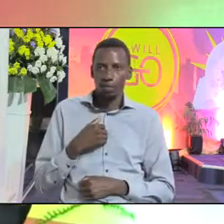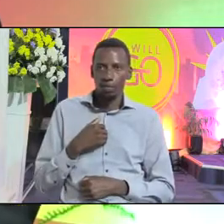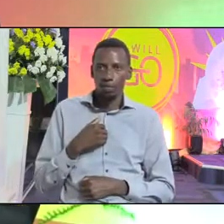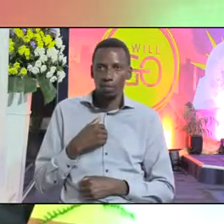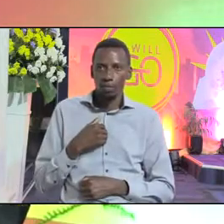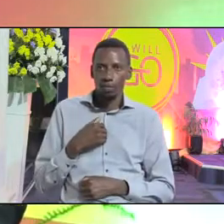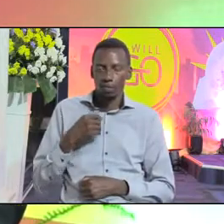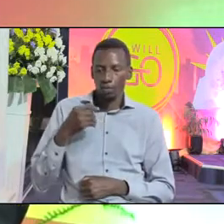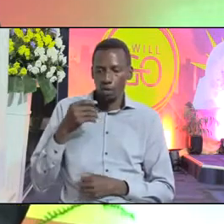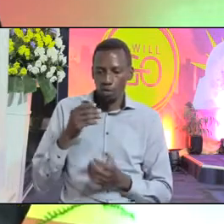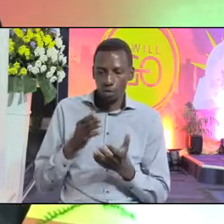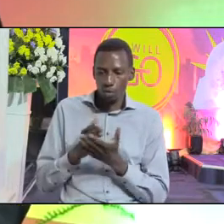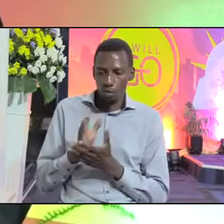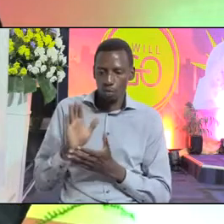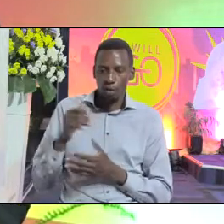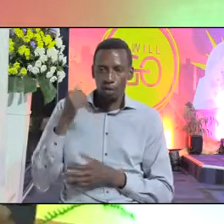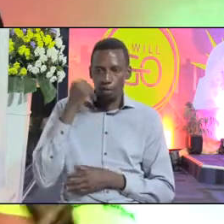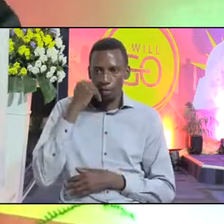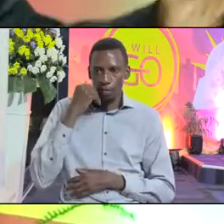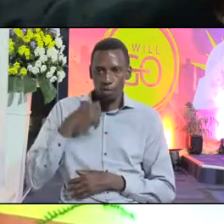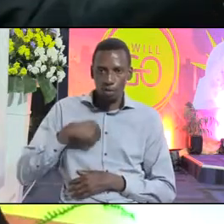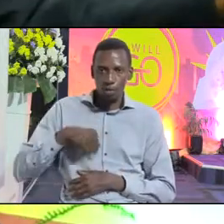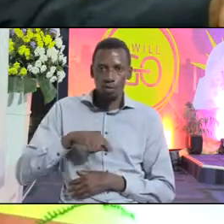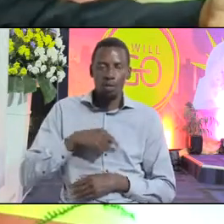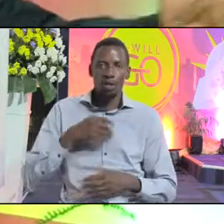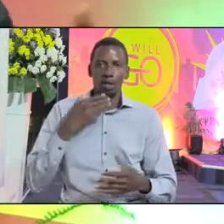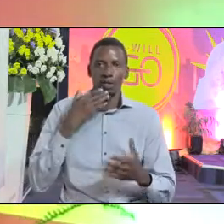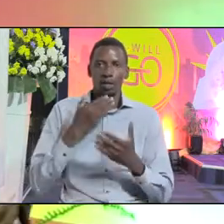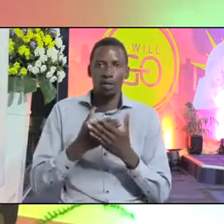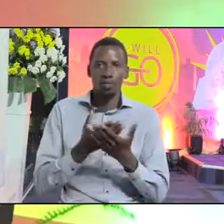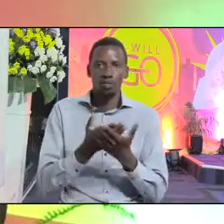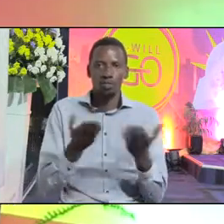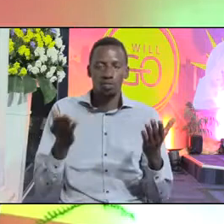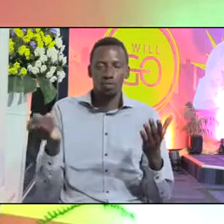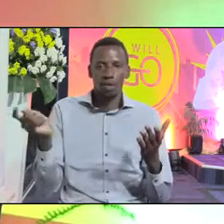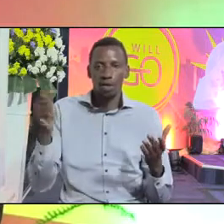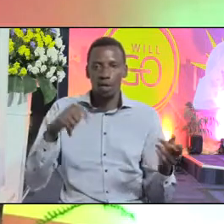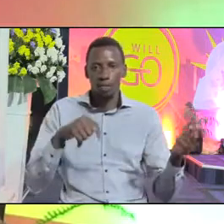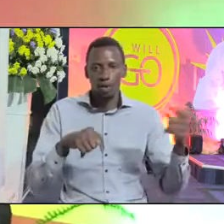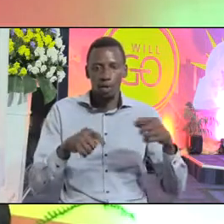her illness. And we thank you for coming this evening.